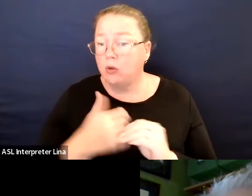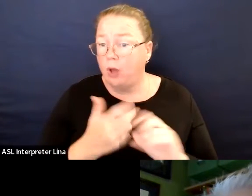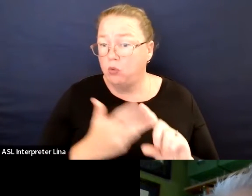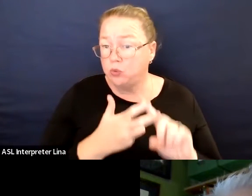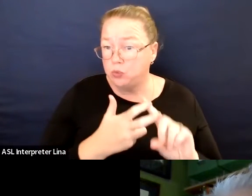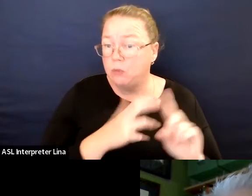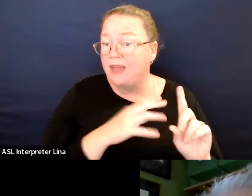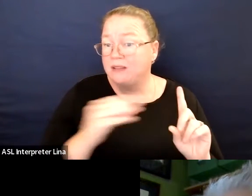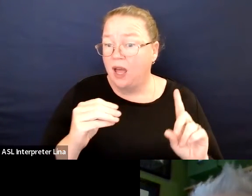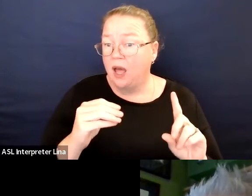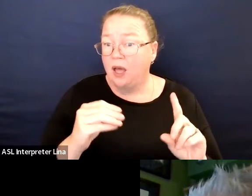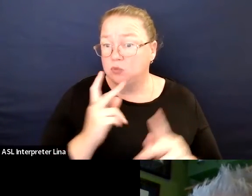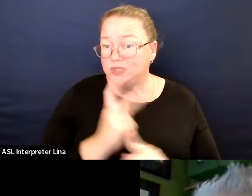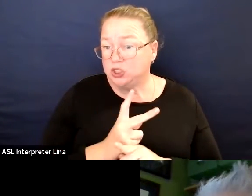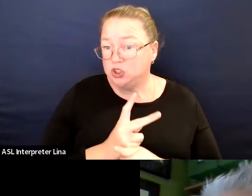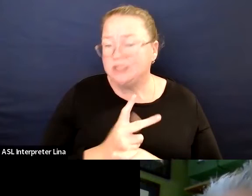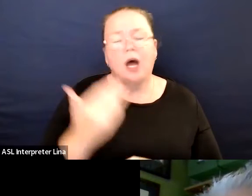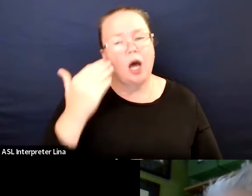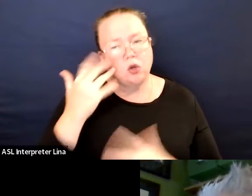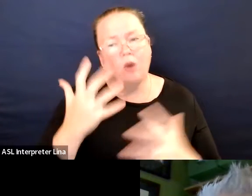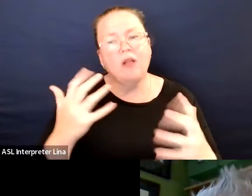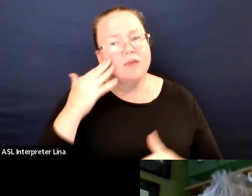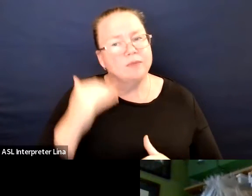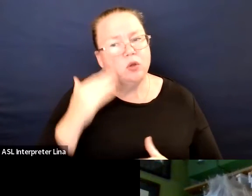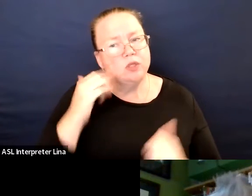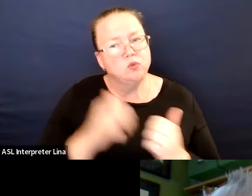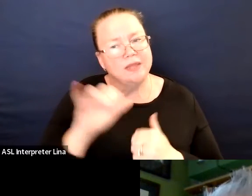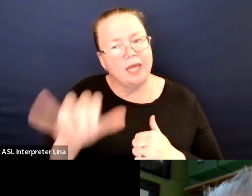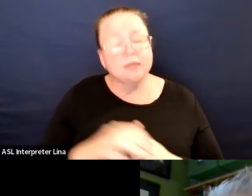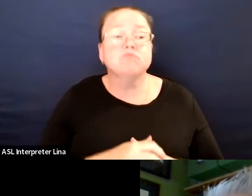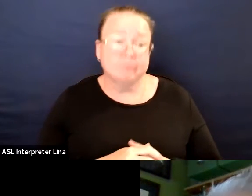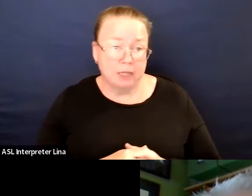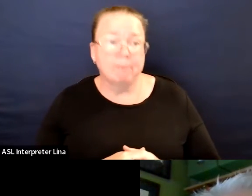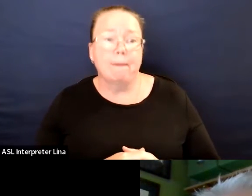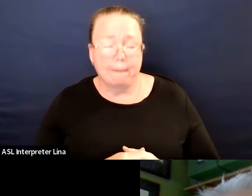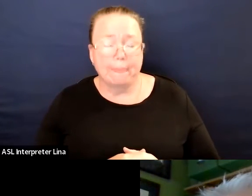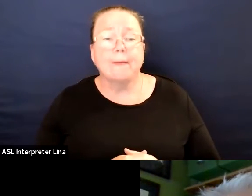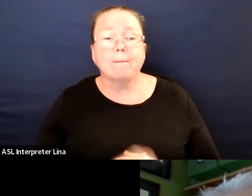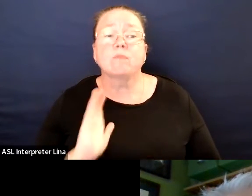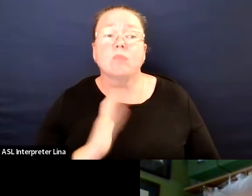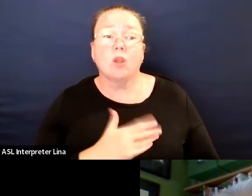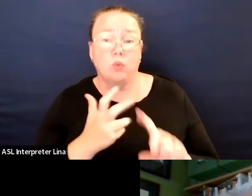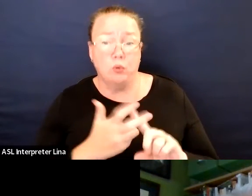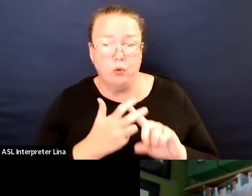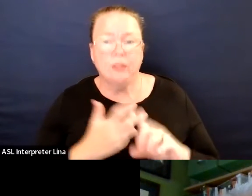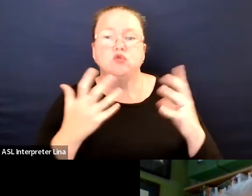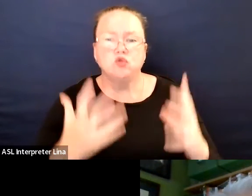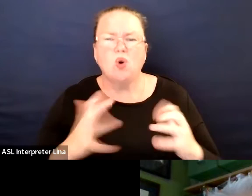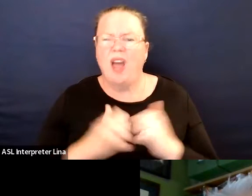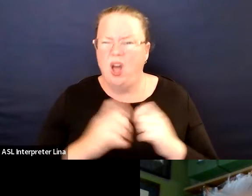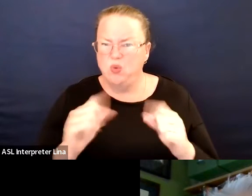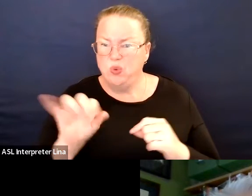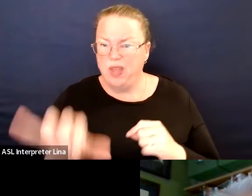and retention? I know you've had a lot of experience in that. Sure. Recruitment. So how are you going to do